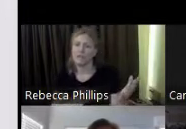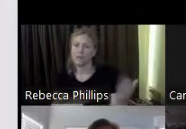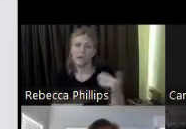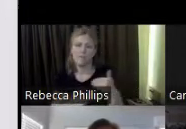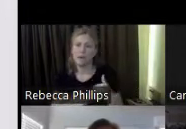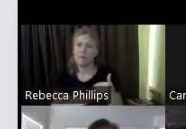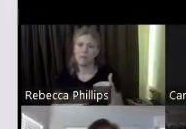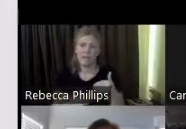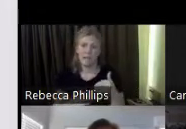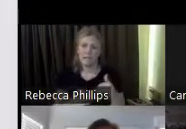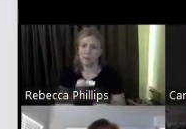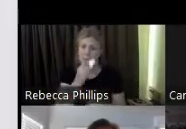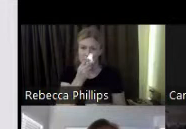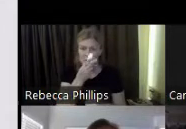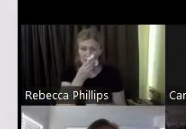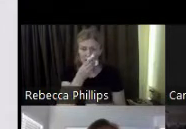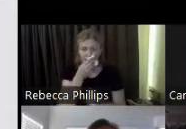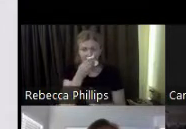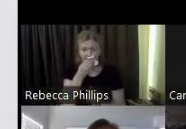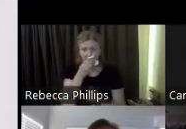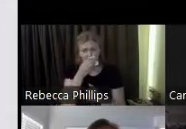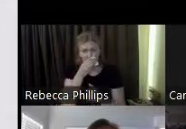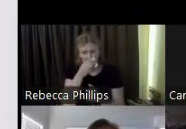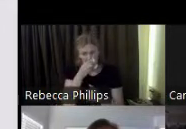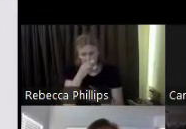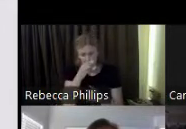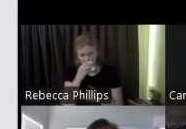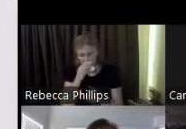husband would come home every day and ask me questions about it.